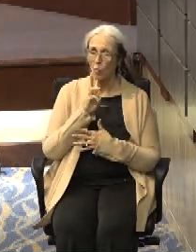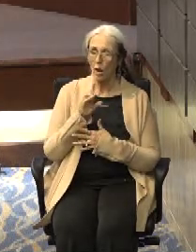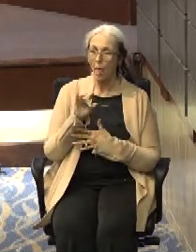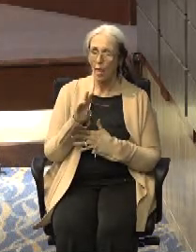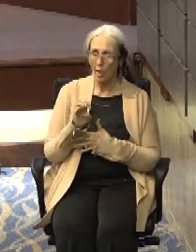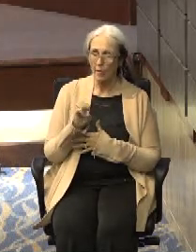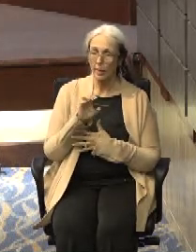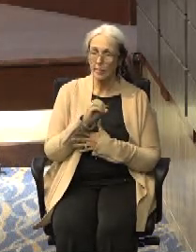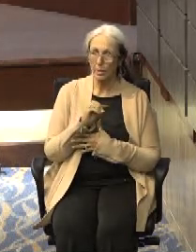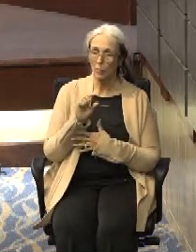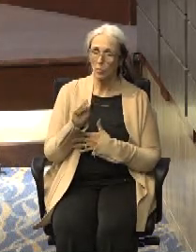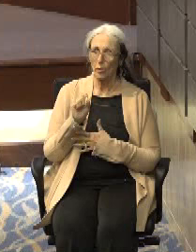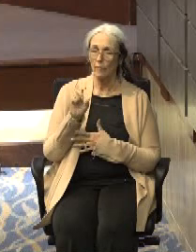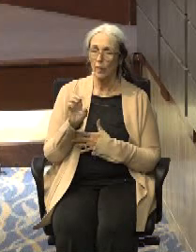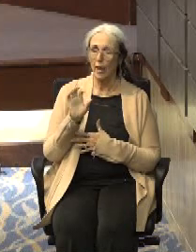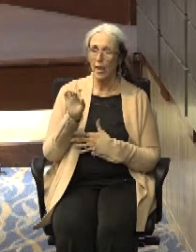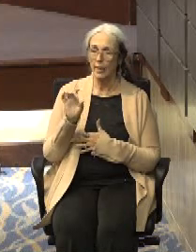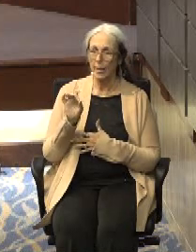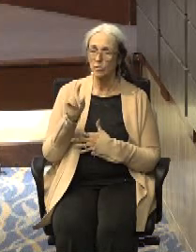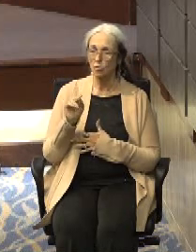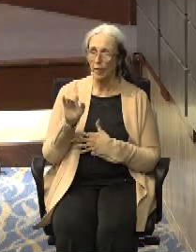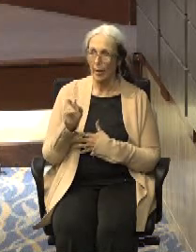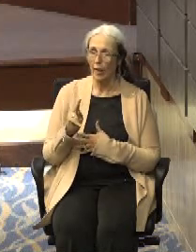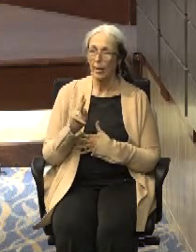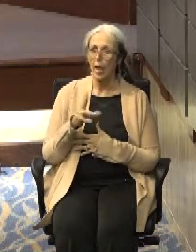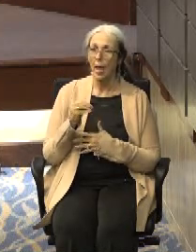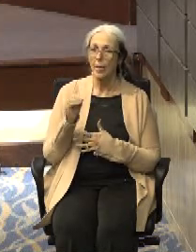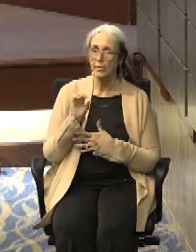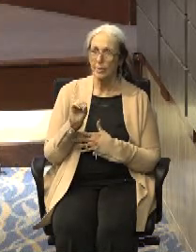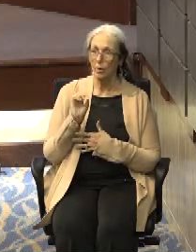a 0.498-acre tract, and a